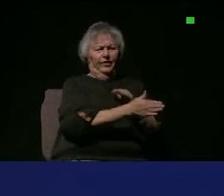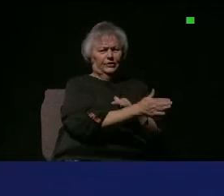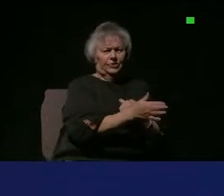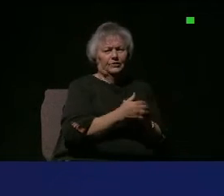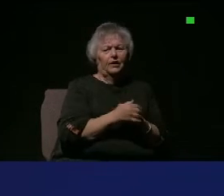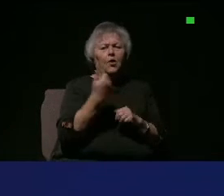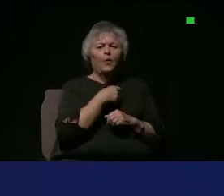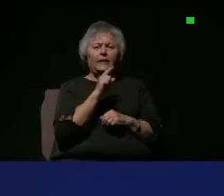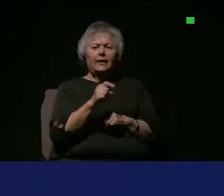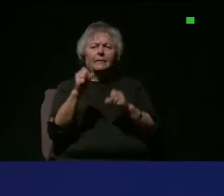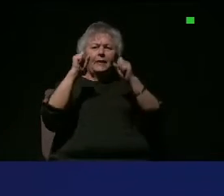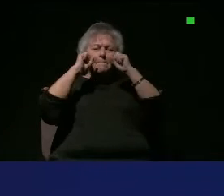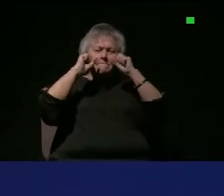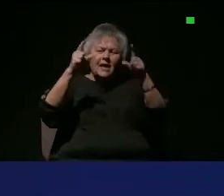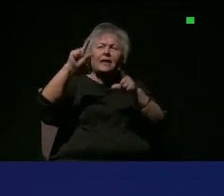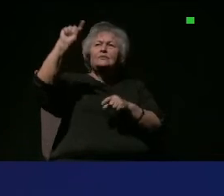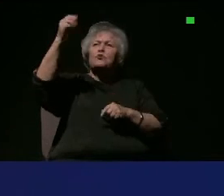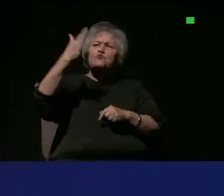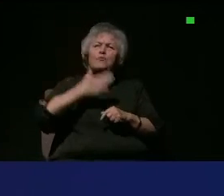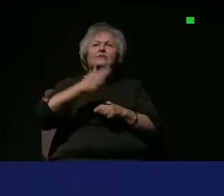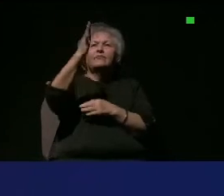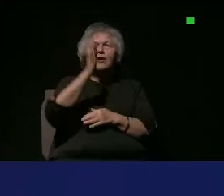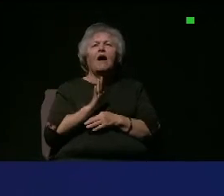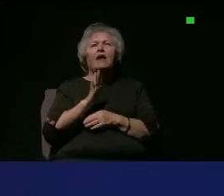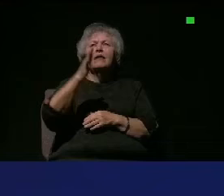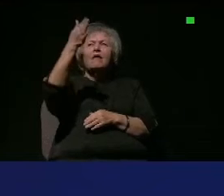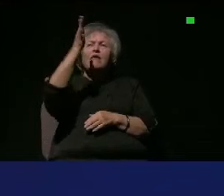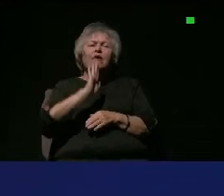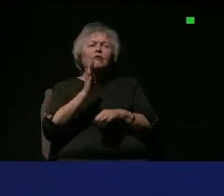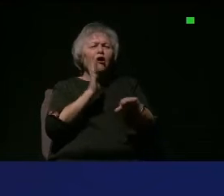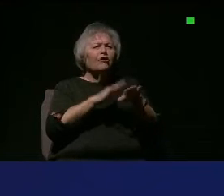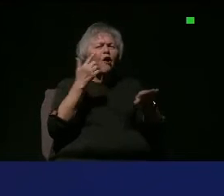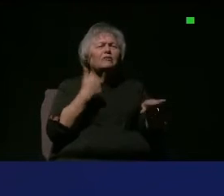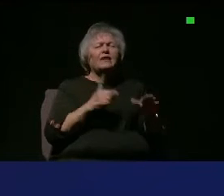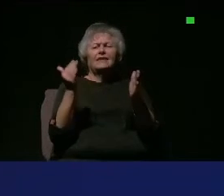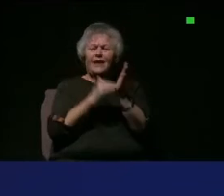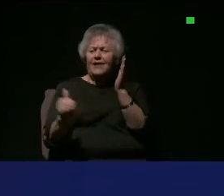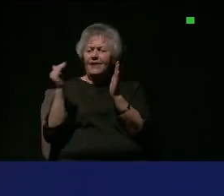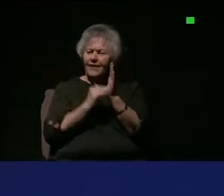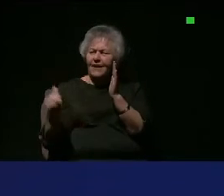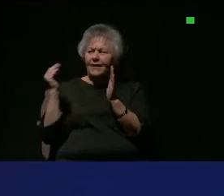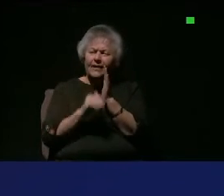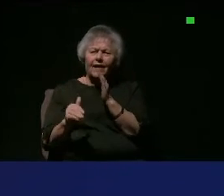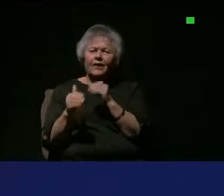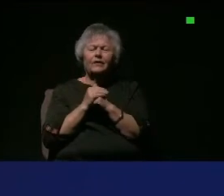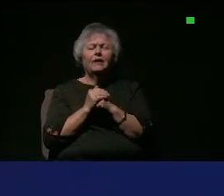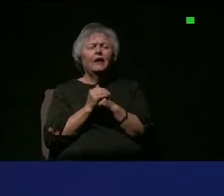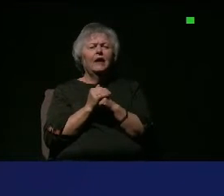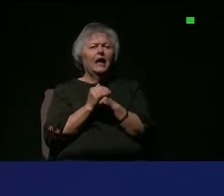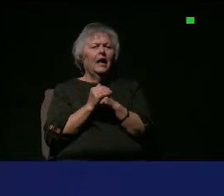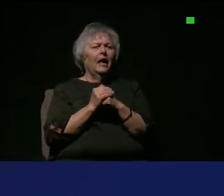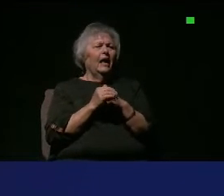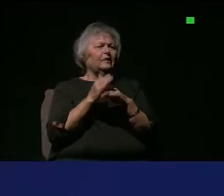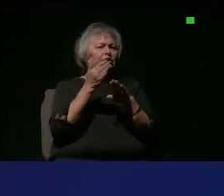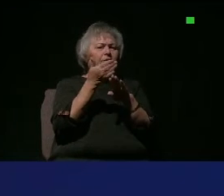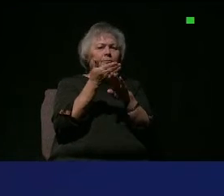God. He calls again and again and again, all the way up to the 11th hour, right before the accounting